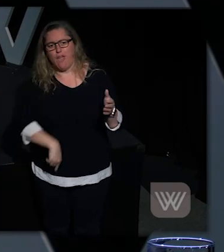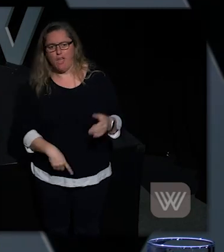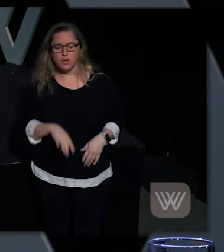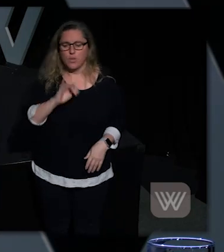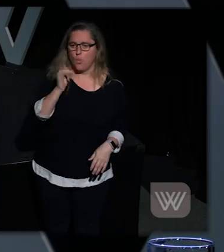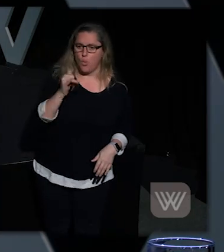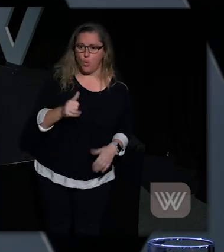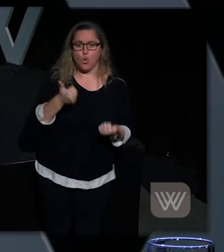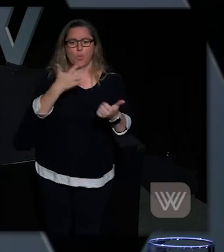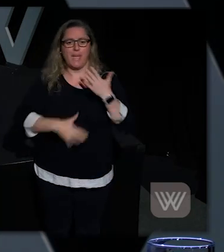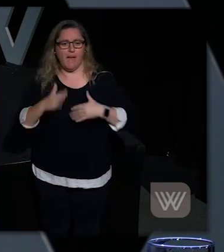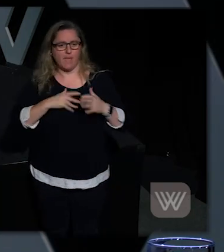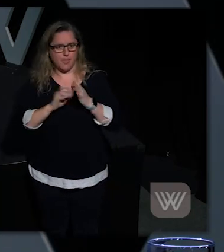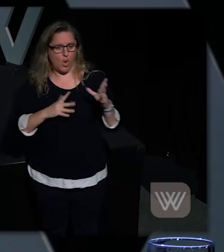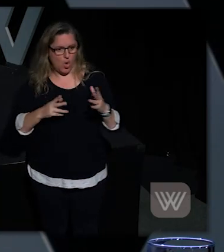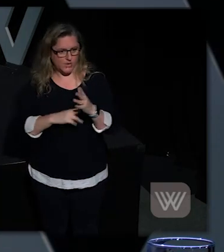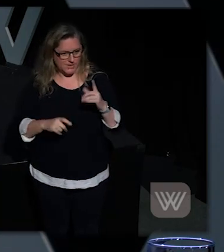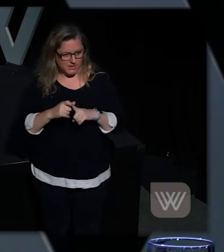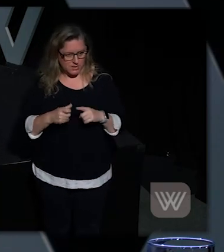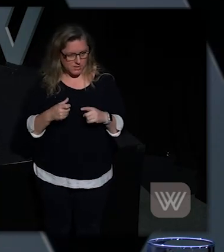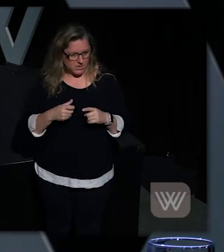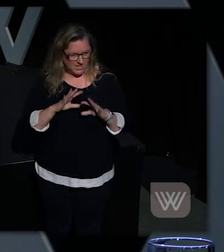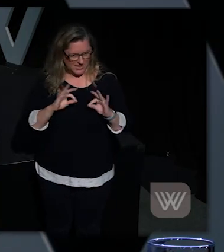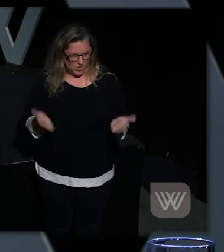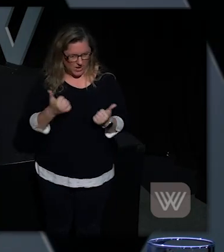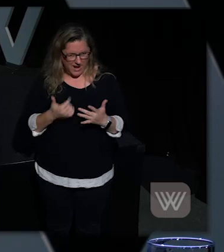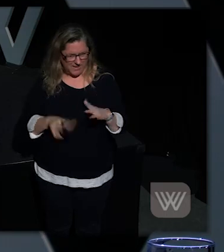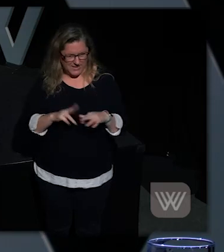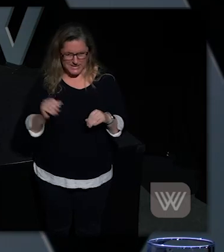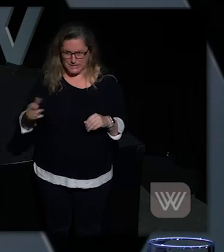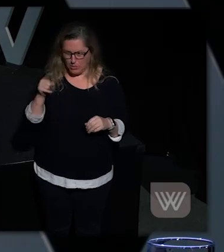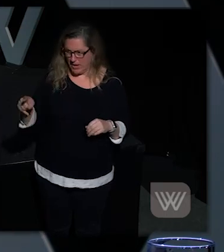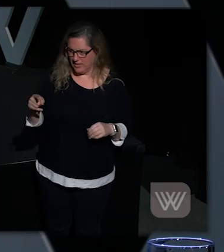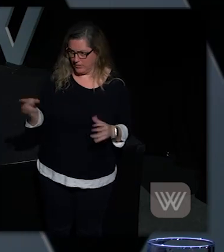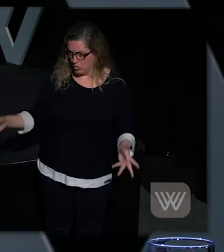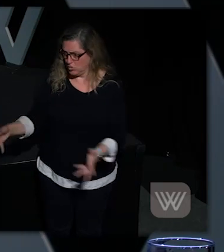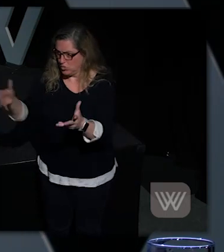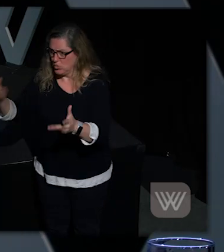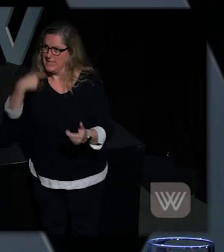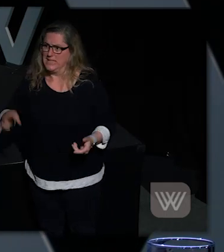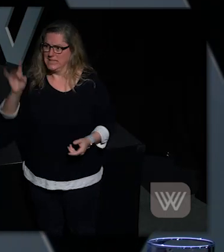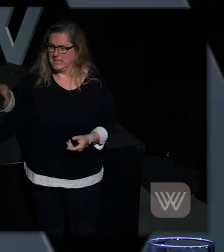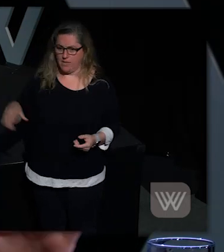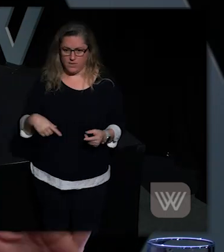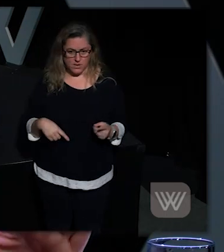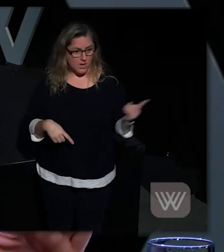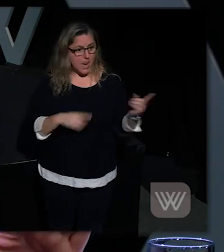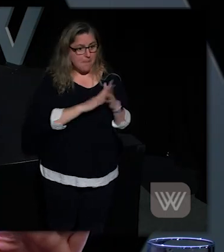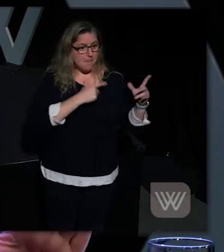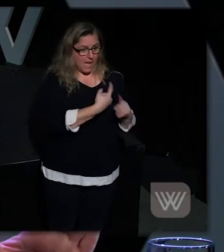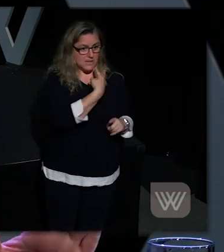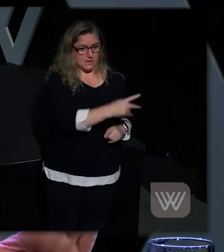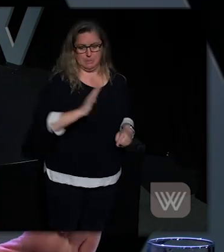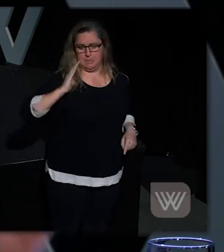not adequate if you've incited someone to suicide. Yeah. So someone like Mark has told me that he's incited 3 people to suicide. I can't verify that